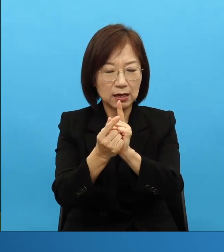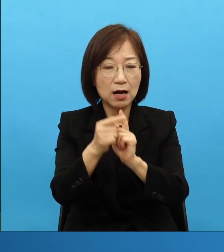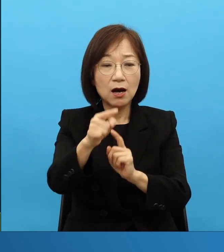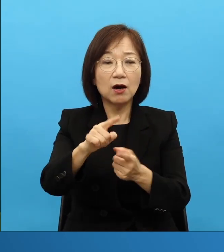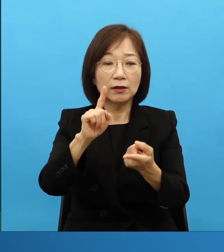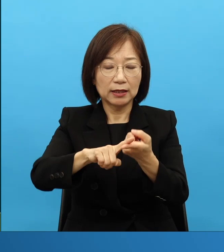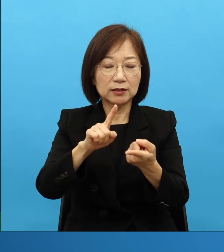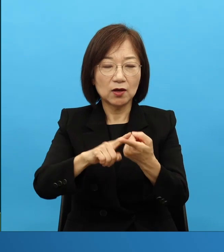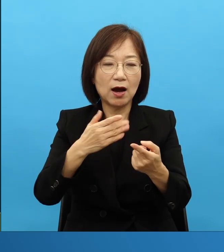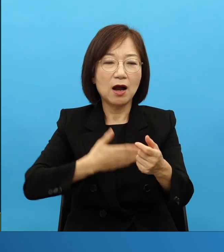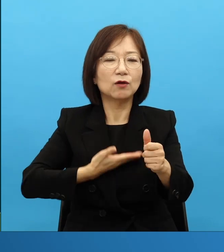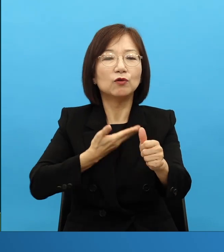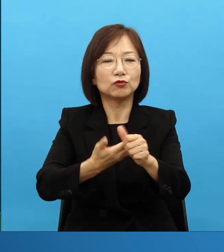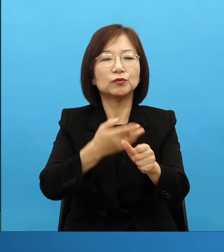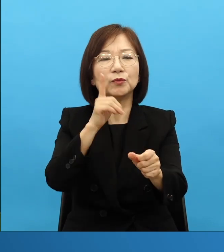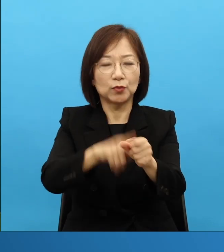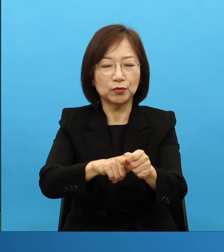wrote.